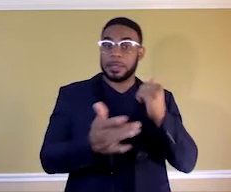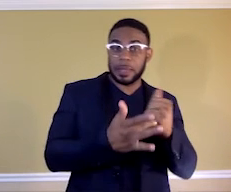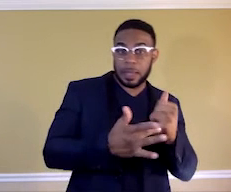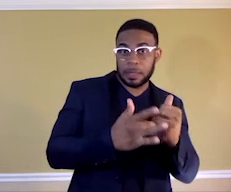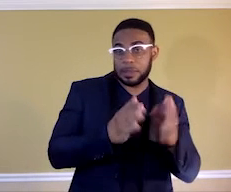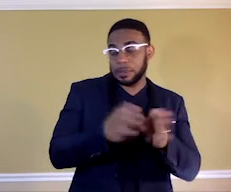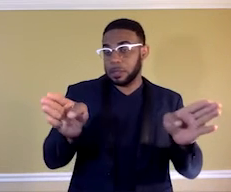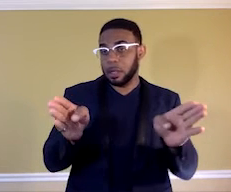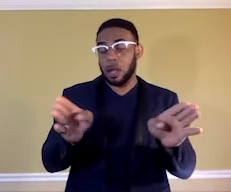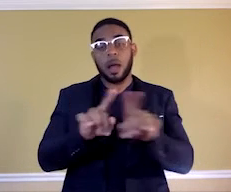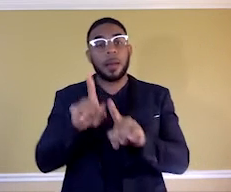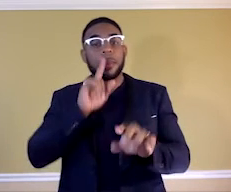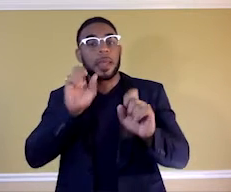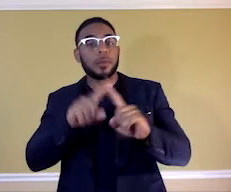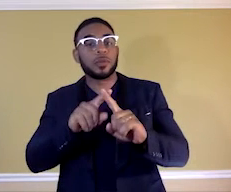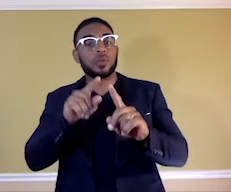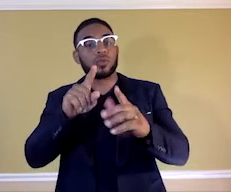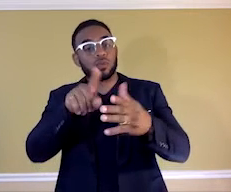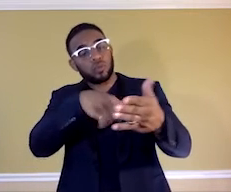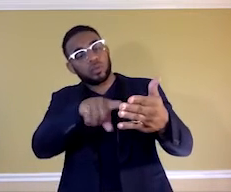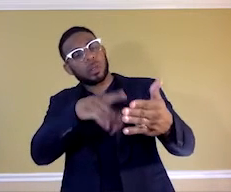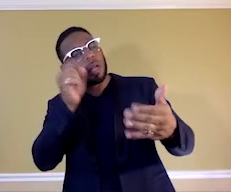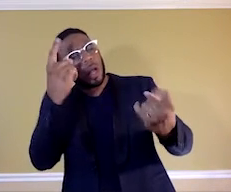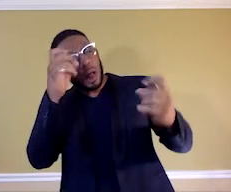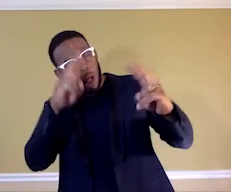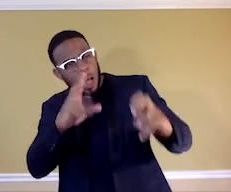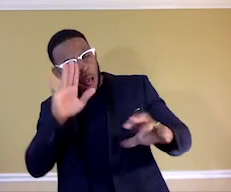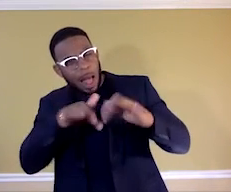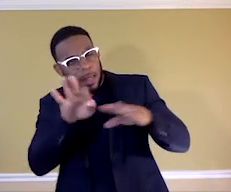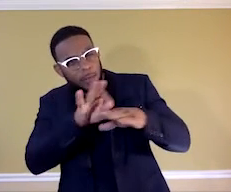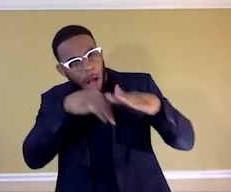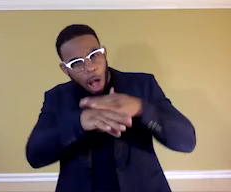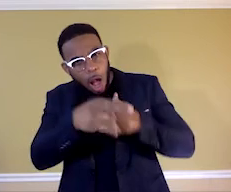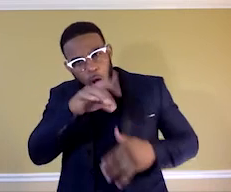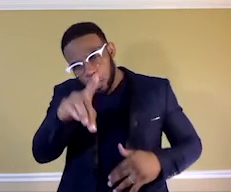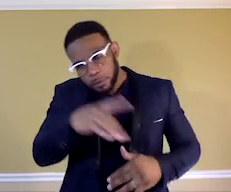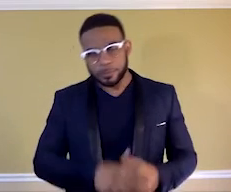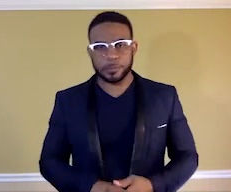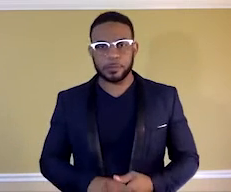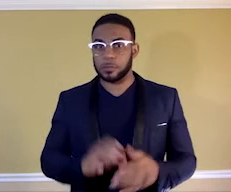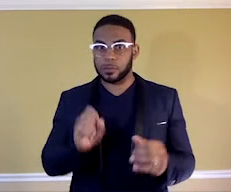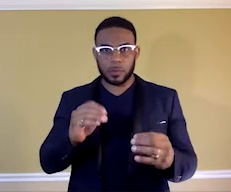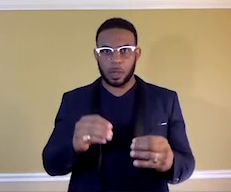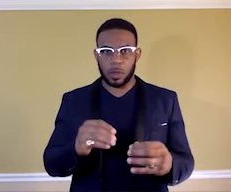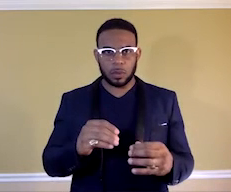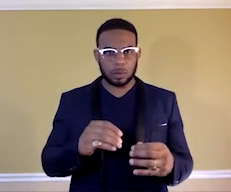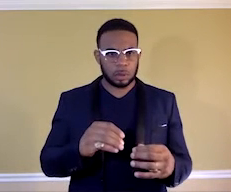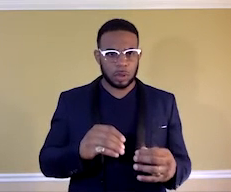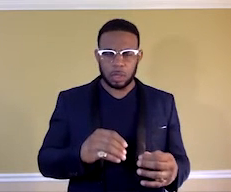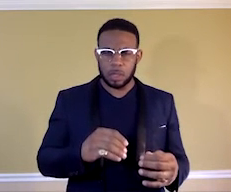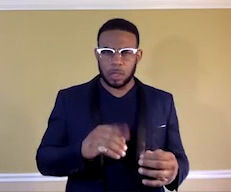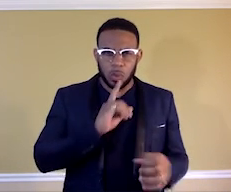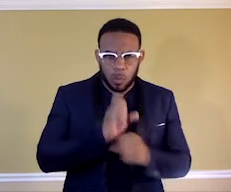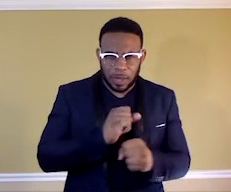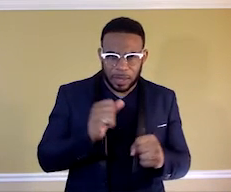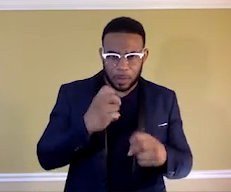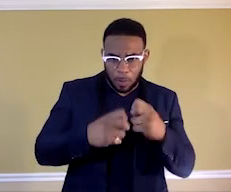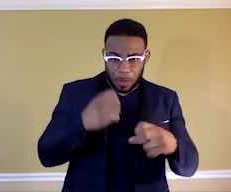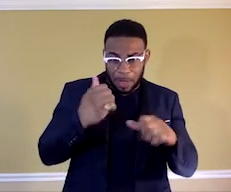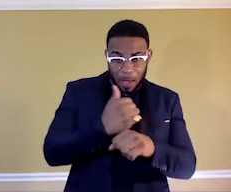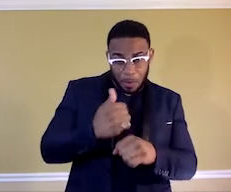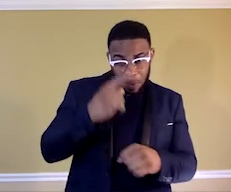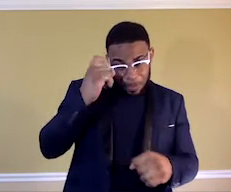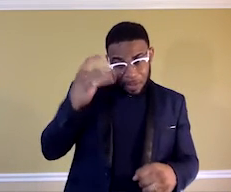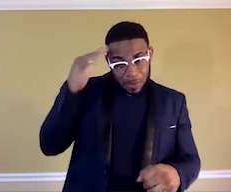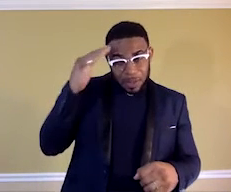technology in general, and being able to critique them by knowing how they function under the hood. So really the problem of algorithmic literacy is